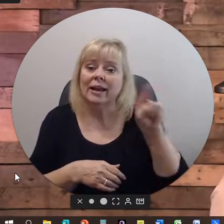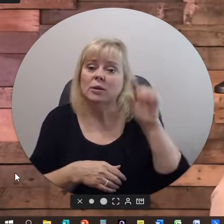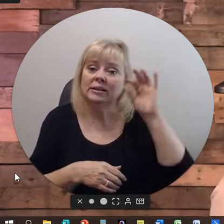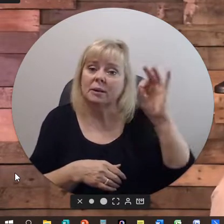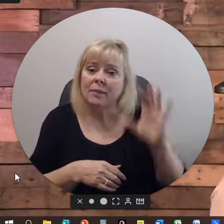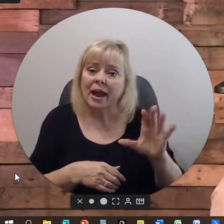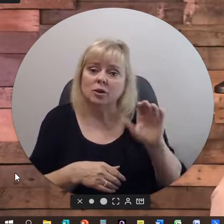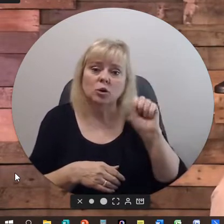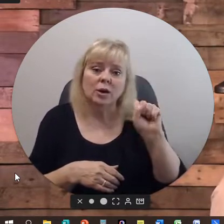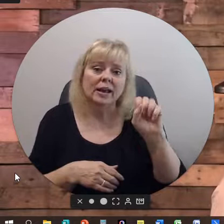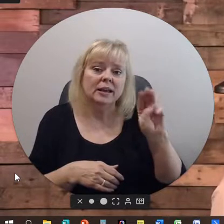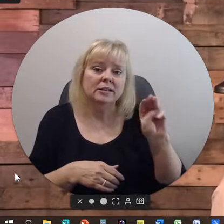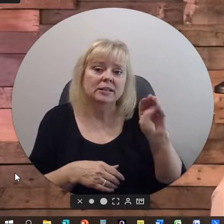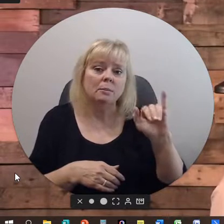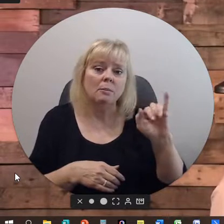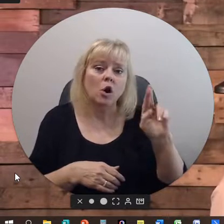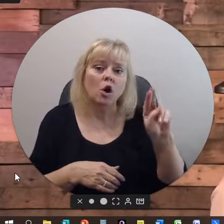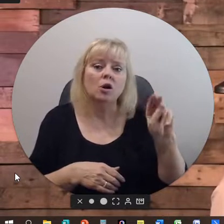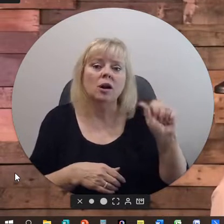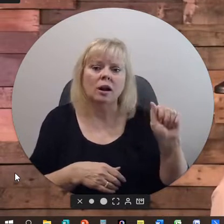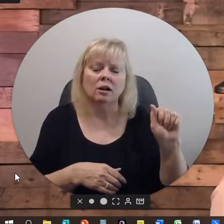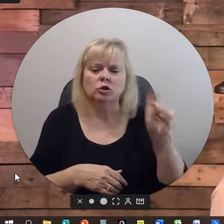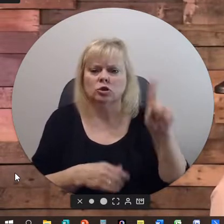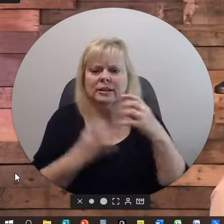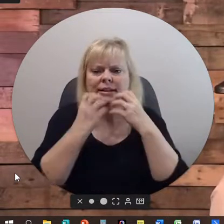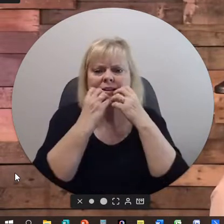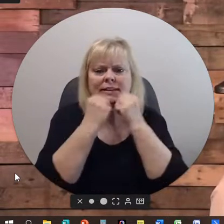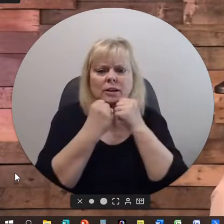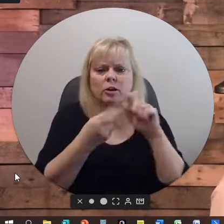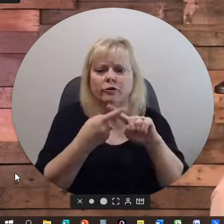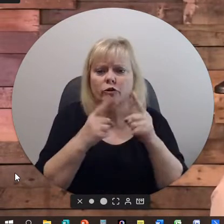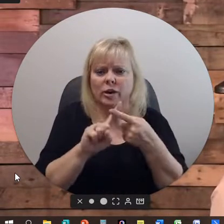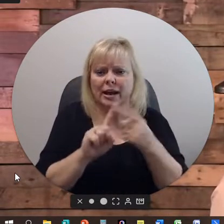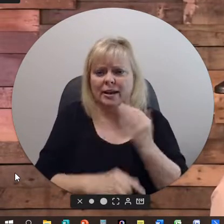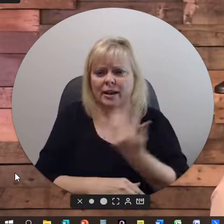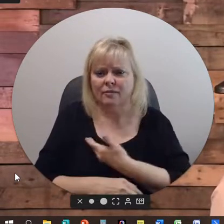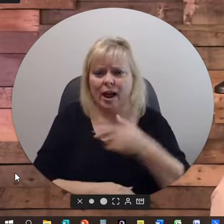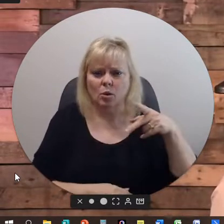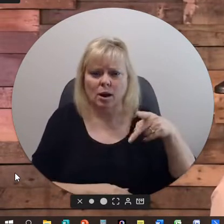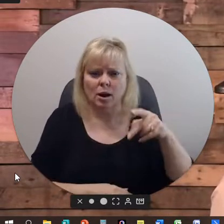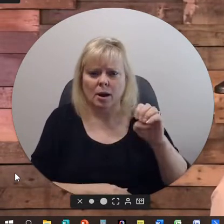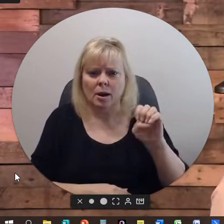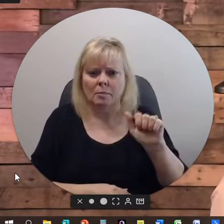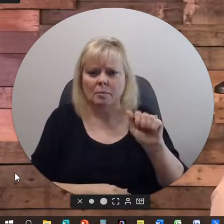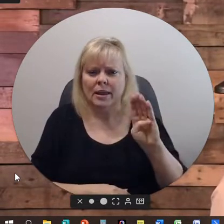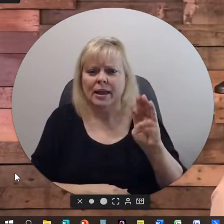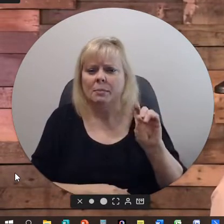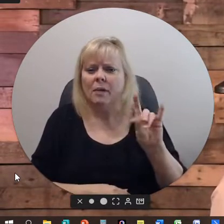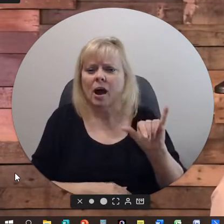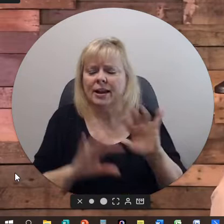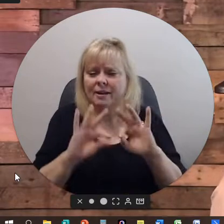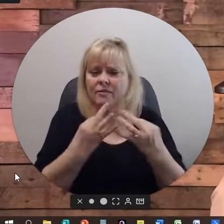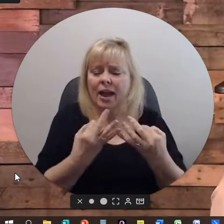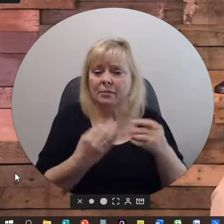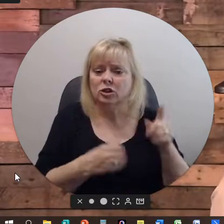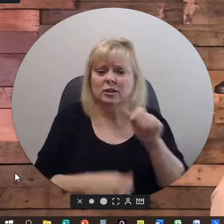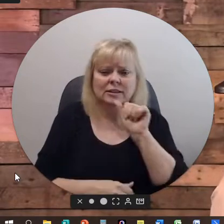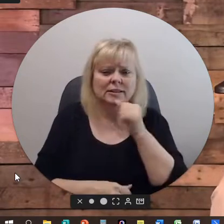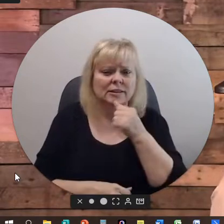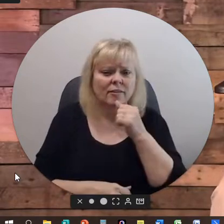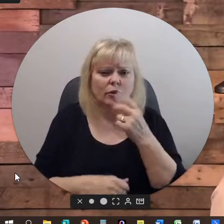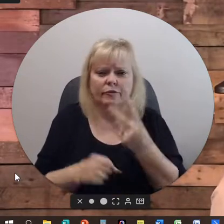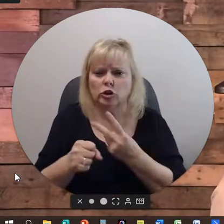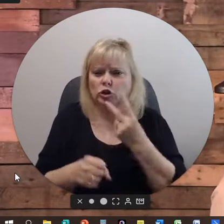Peggy was a dear friend of the Peabody family, and she'd been suffering for 2 years in the most awful